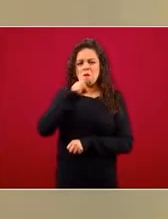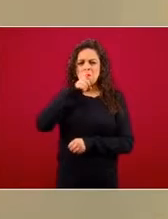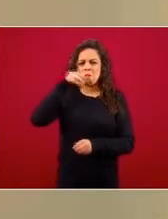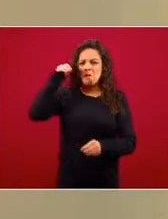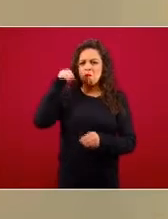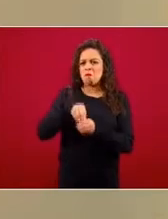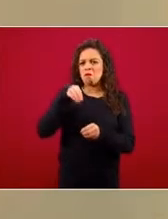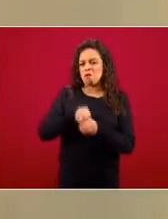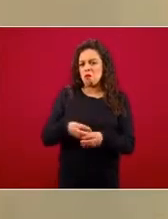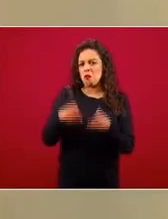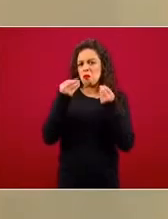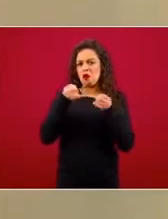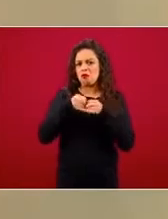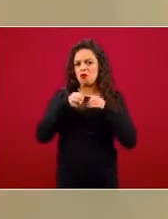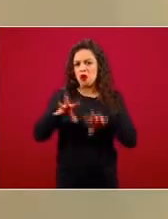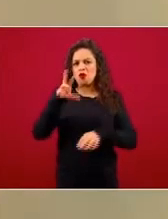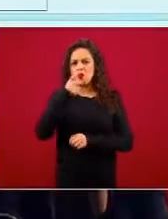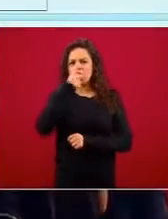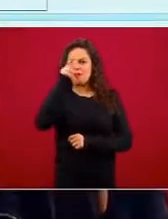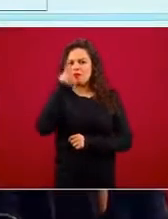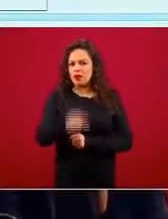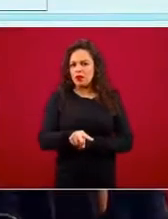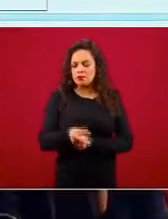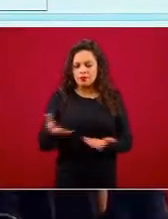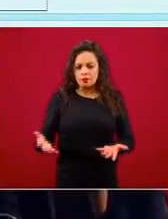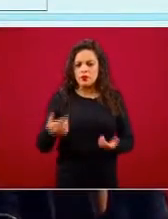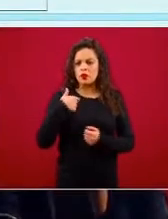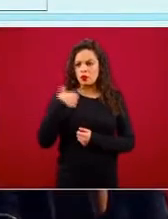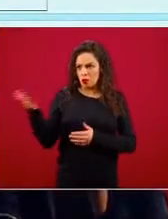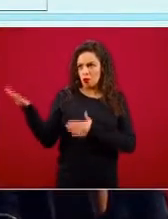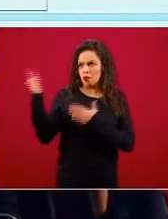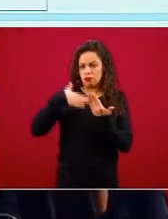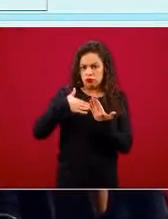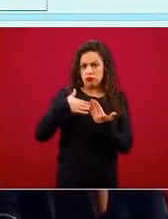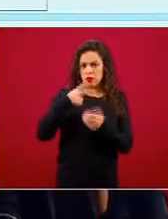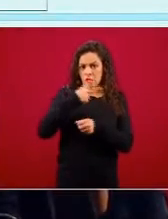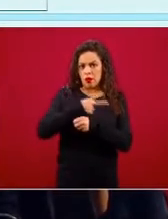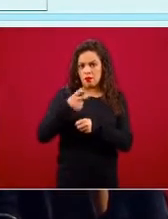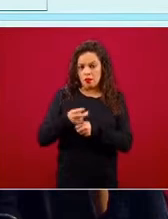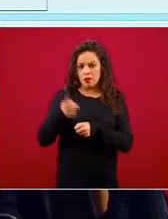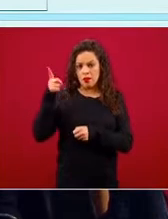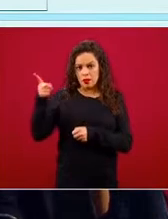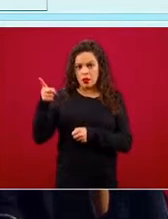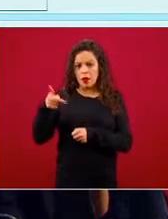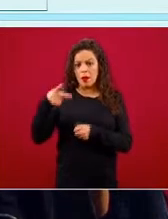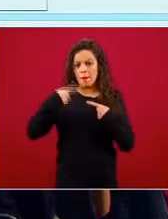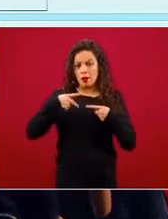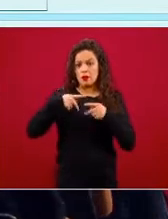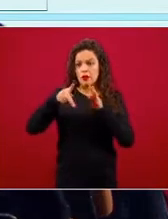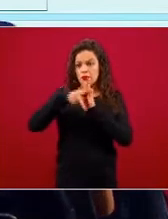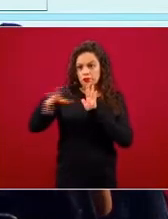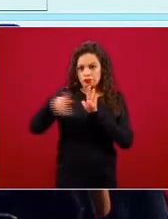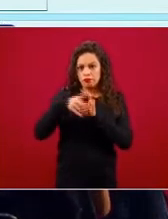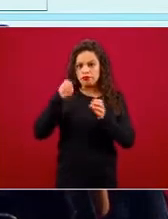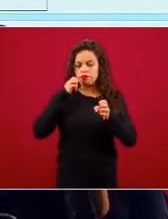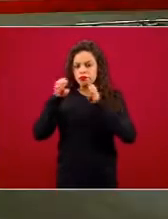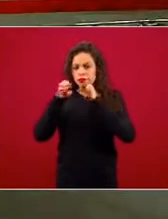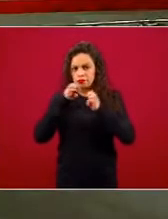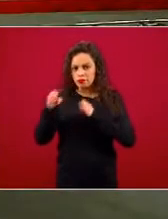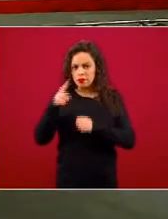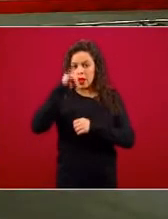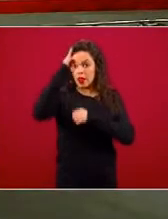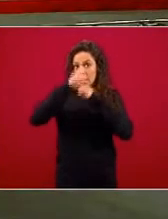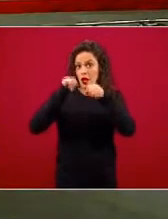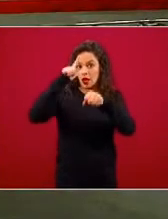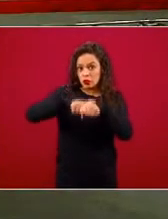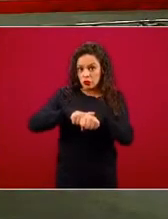several times. We can gladly invite all those journalists from international press and media. You're